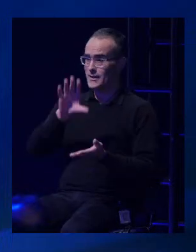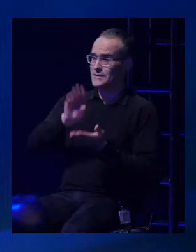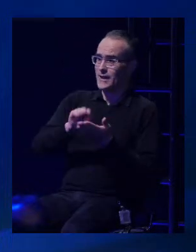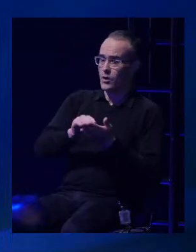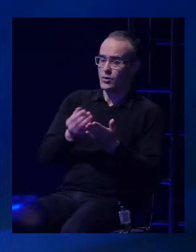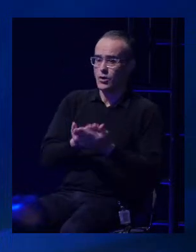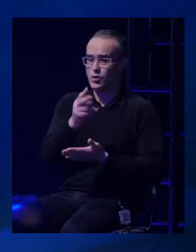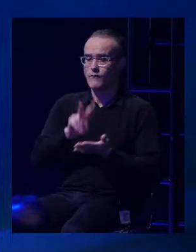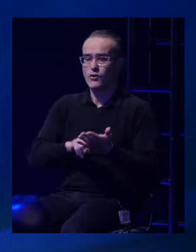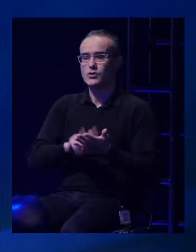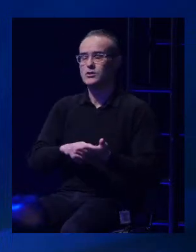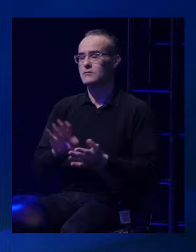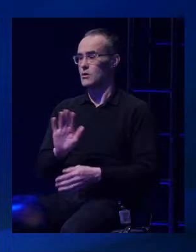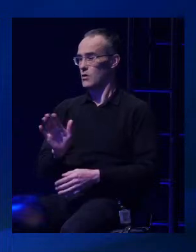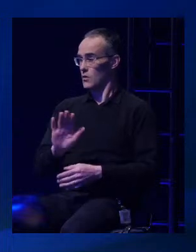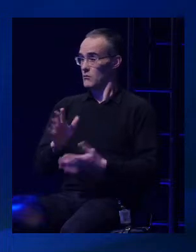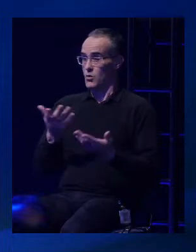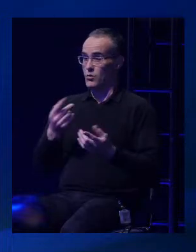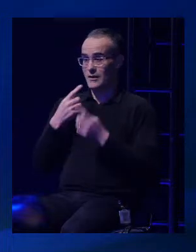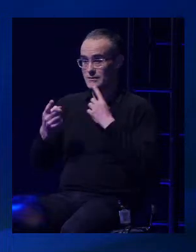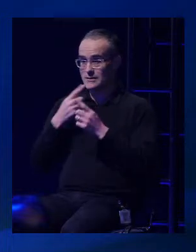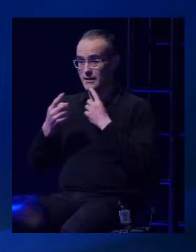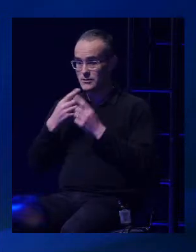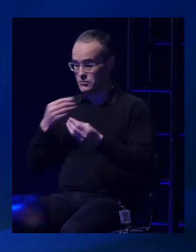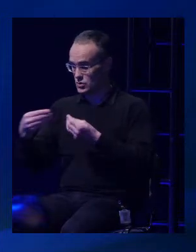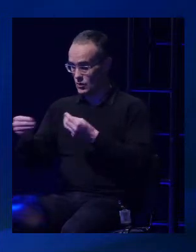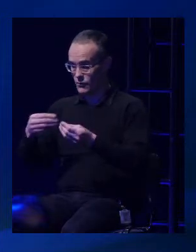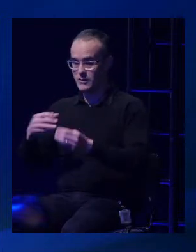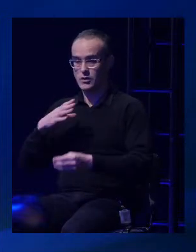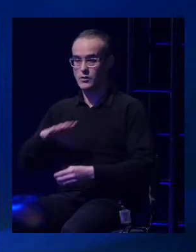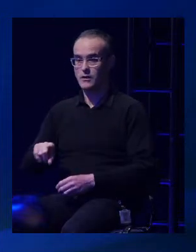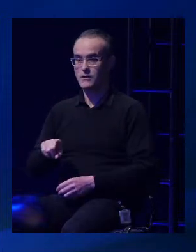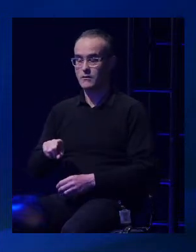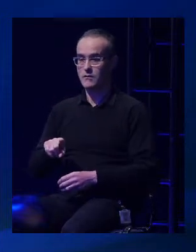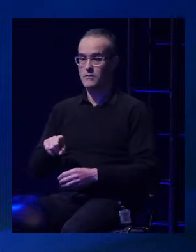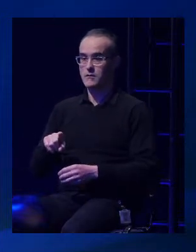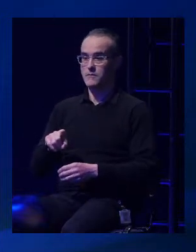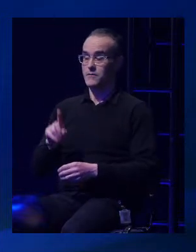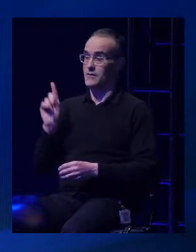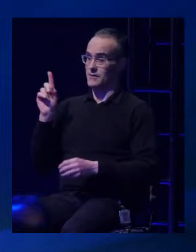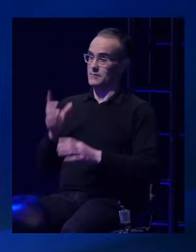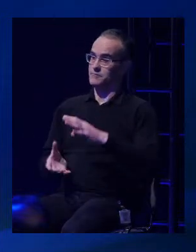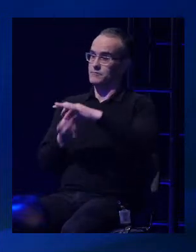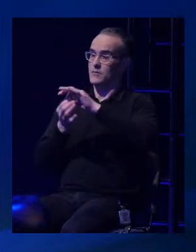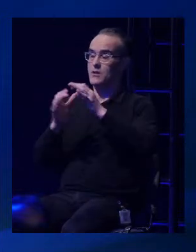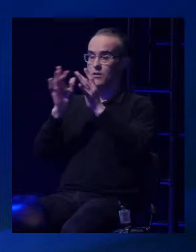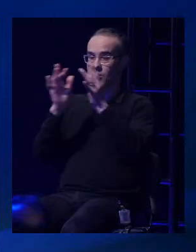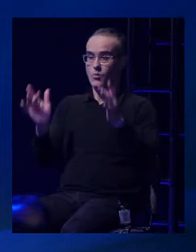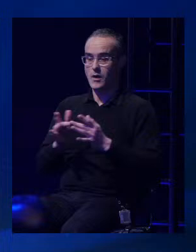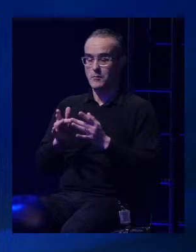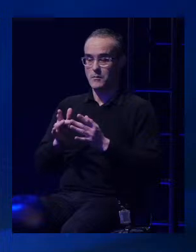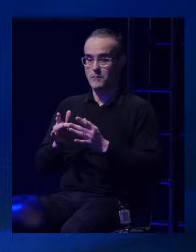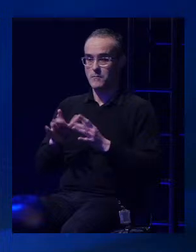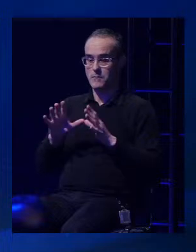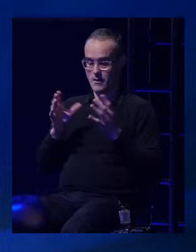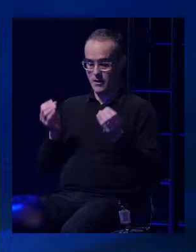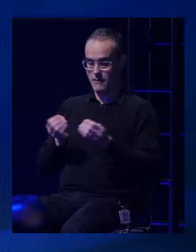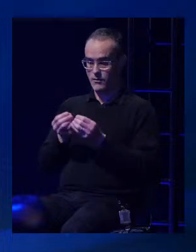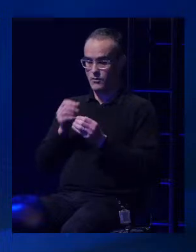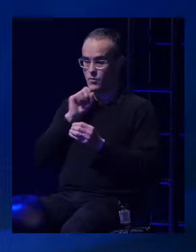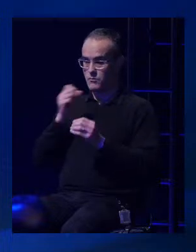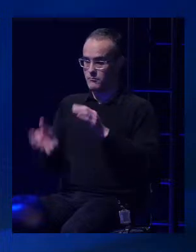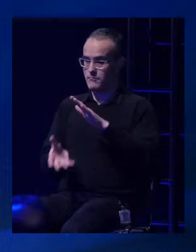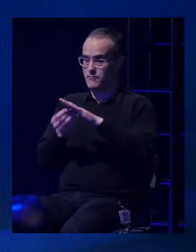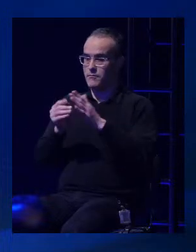of the software or update the software. That's not the case. The device is a web server, so it will serve up all of its control to a simple